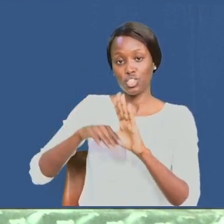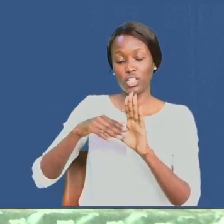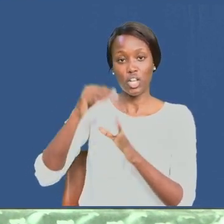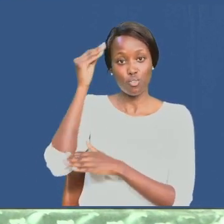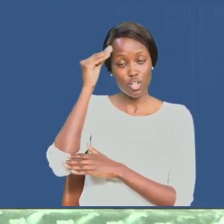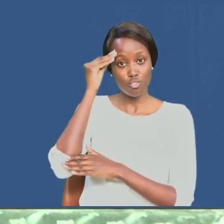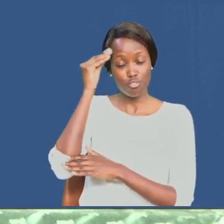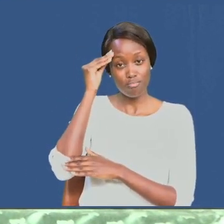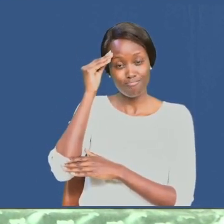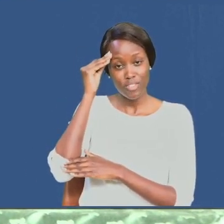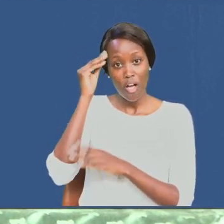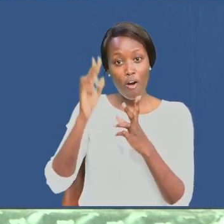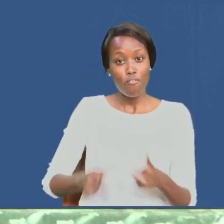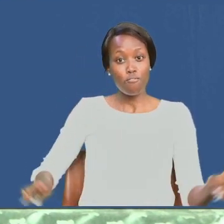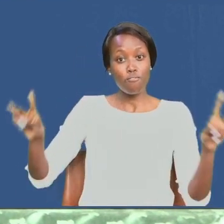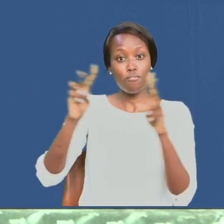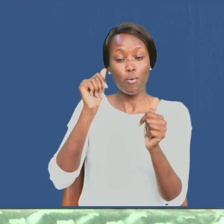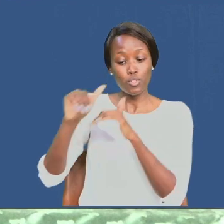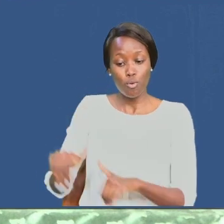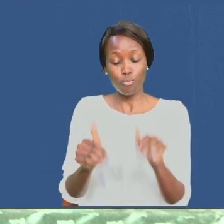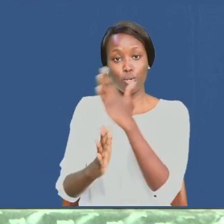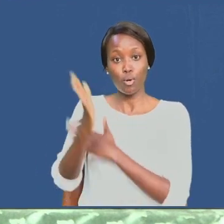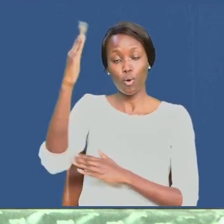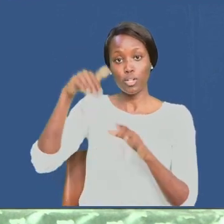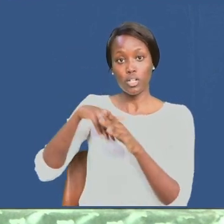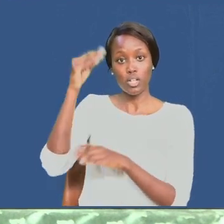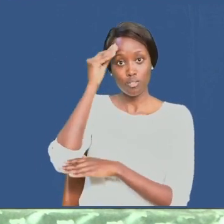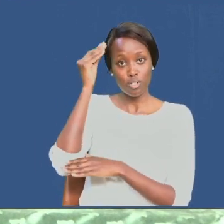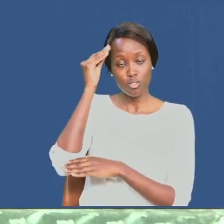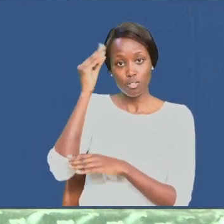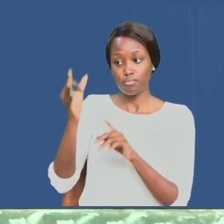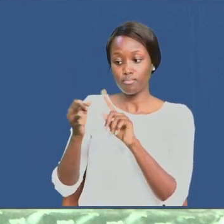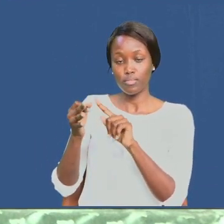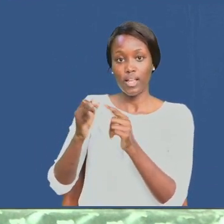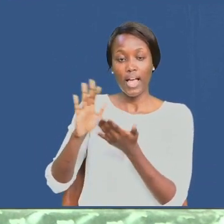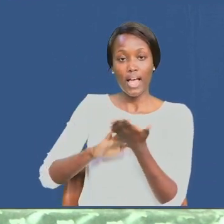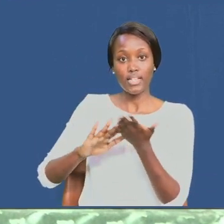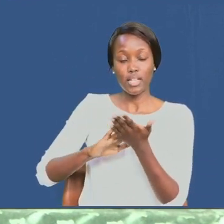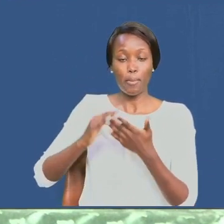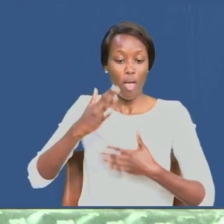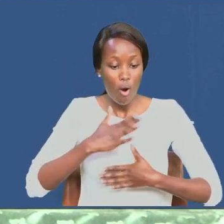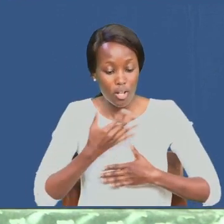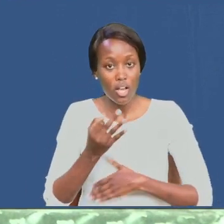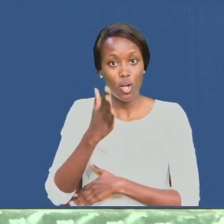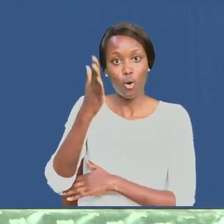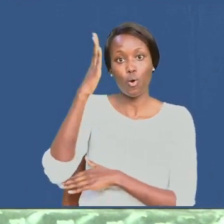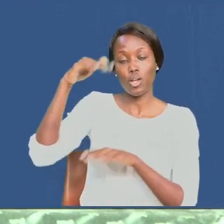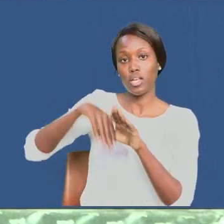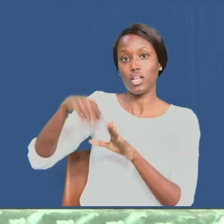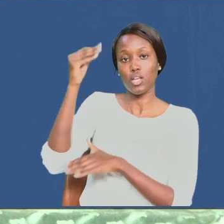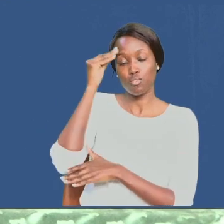godly values in education, and finally, establishing the fear of God in